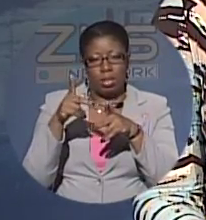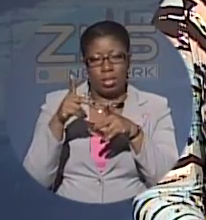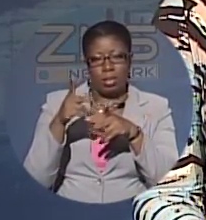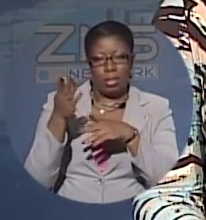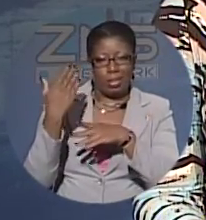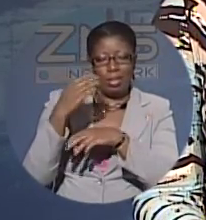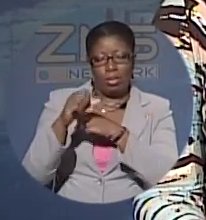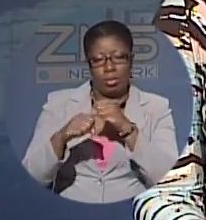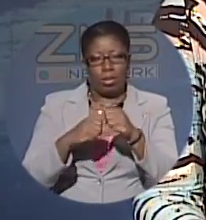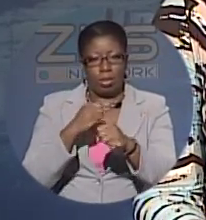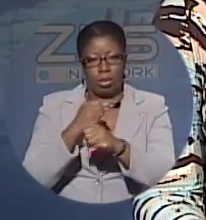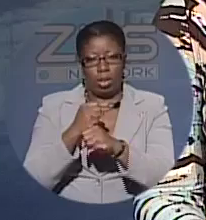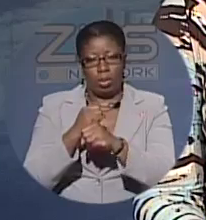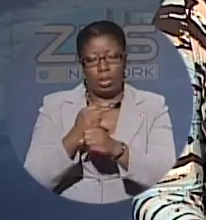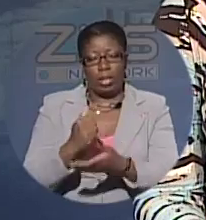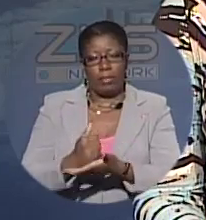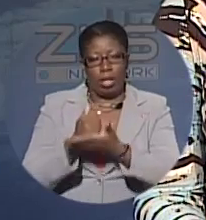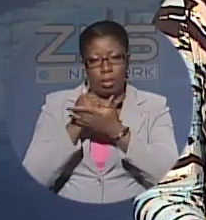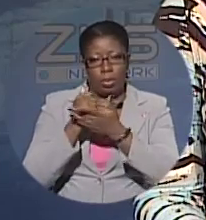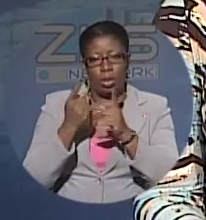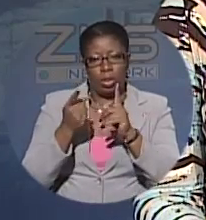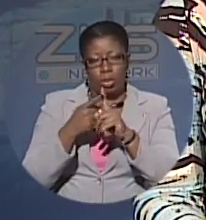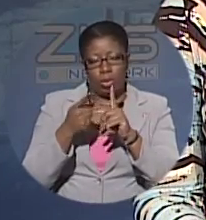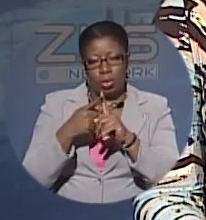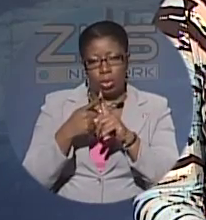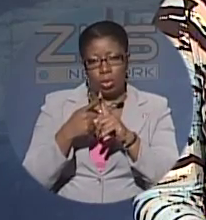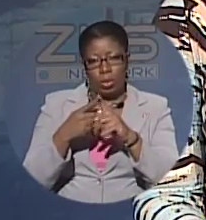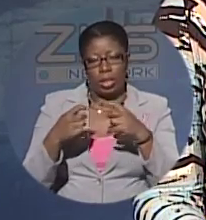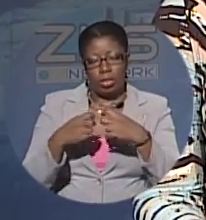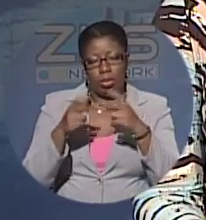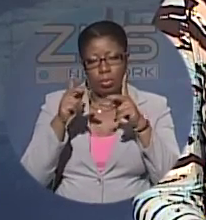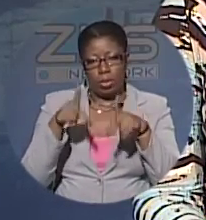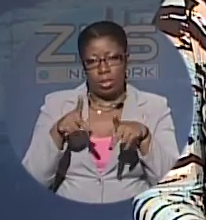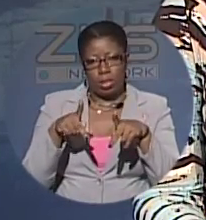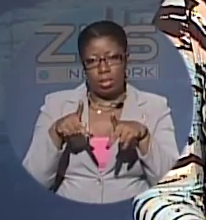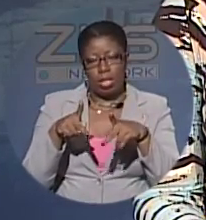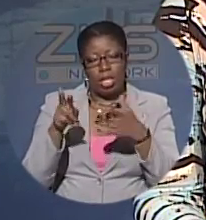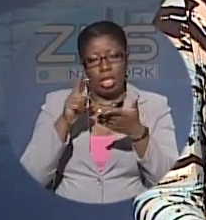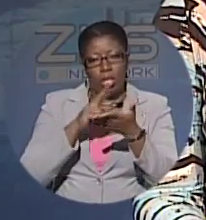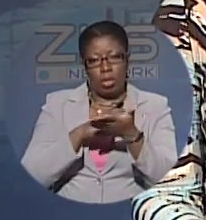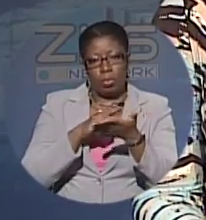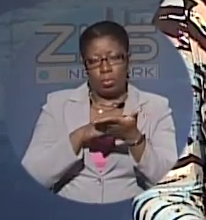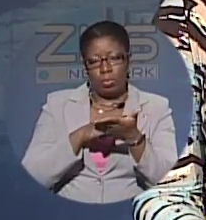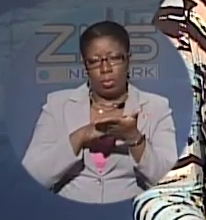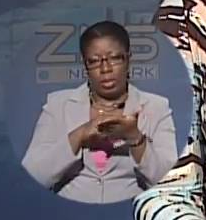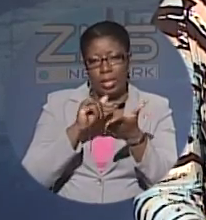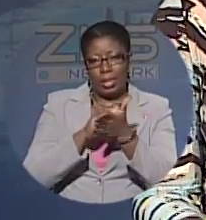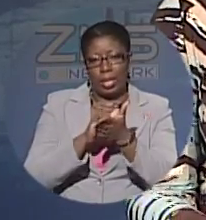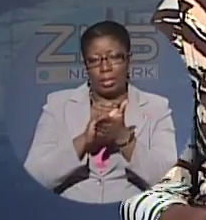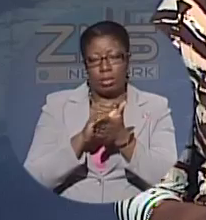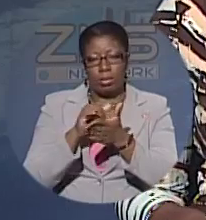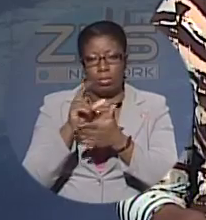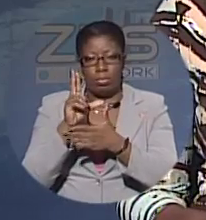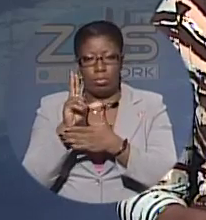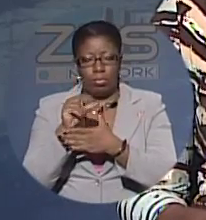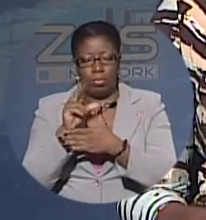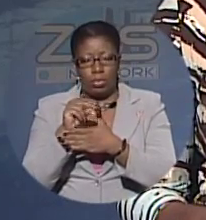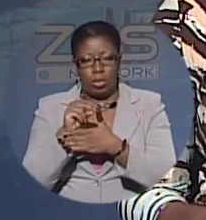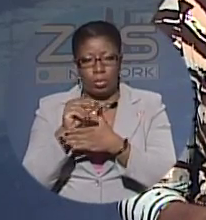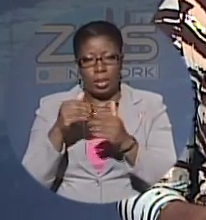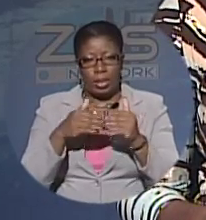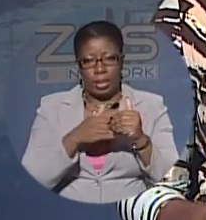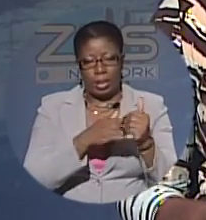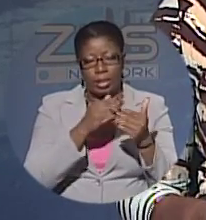help bring relief to electricity consumers. But as Sabrina Brown tells us, there is reportedly no evidence that the regulator is being guided by